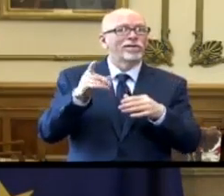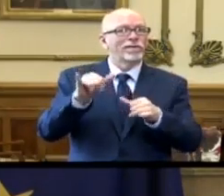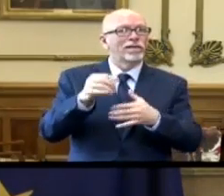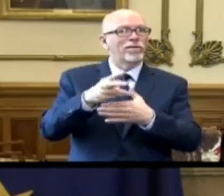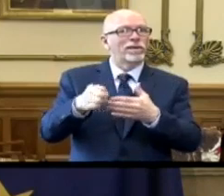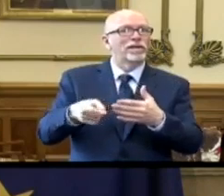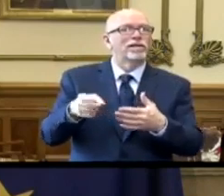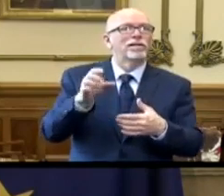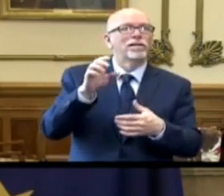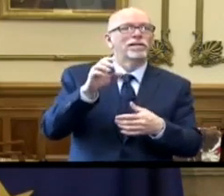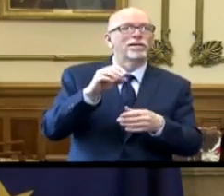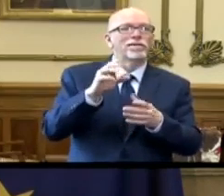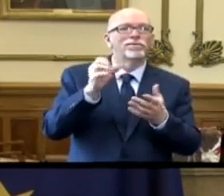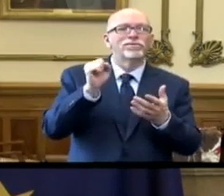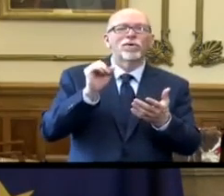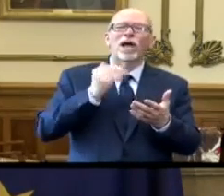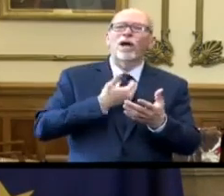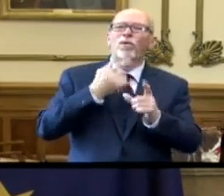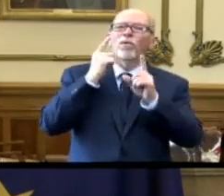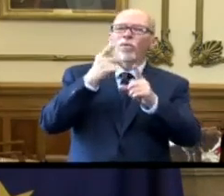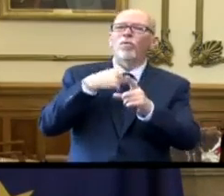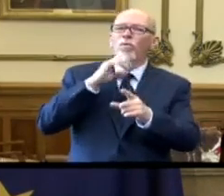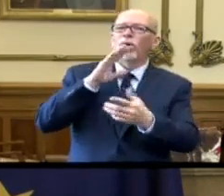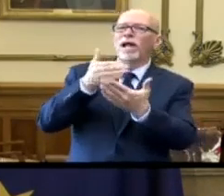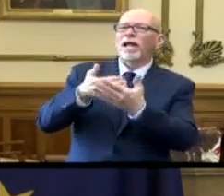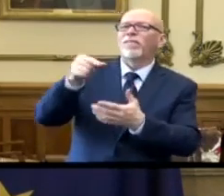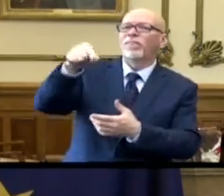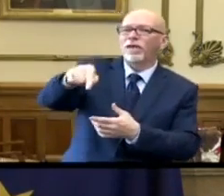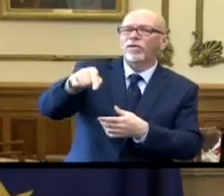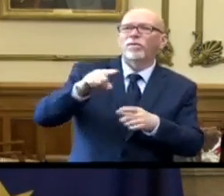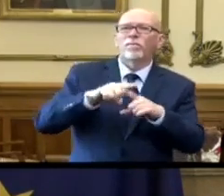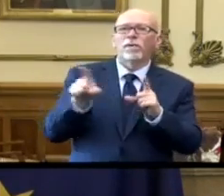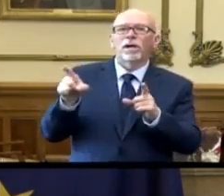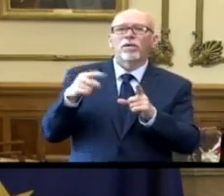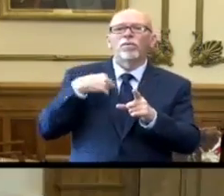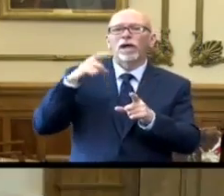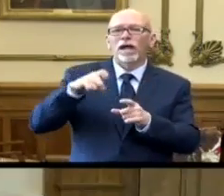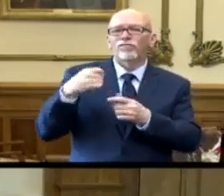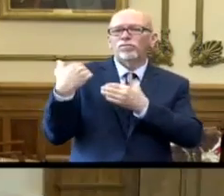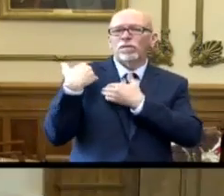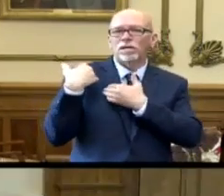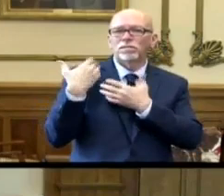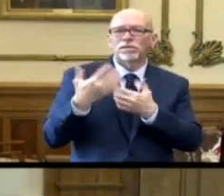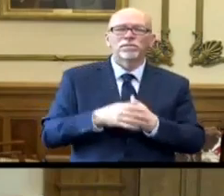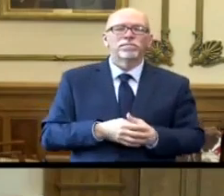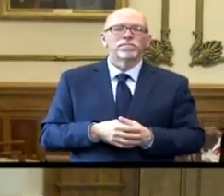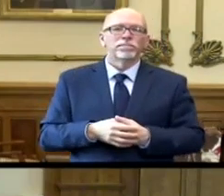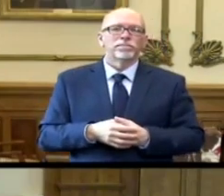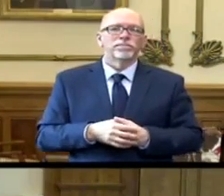So our goal is to get there, but we're going to get there responsibly.